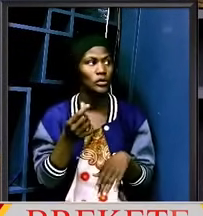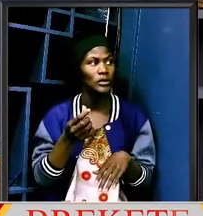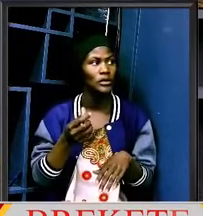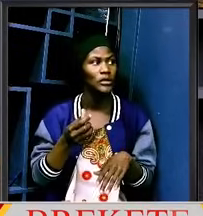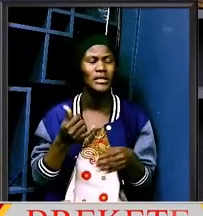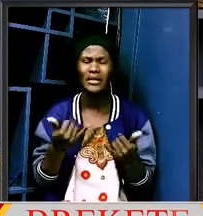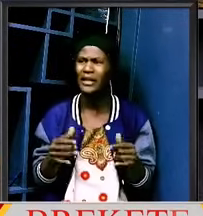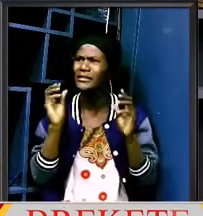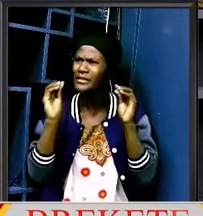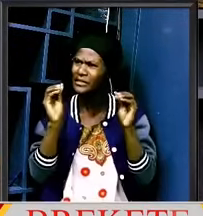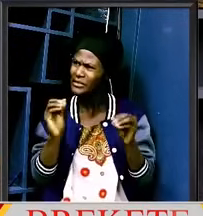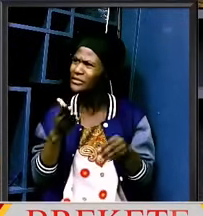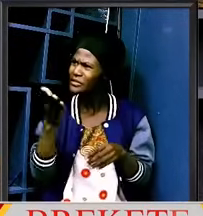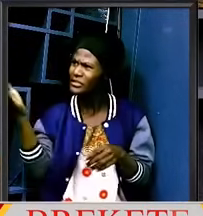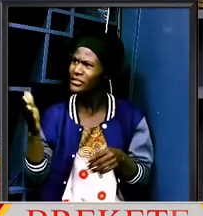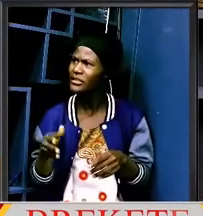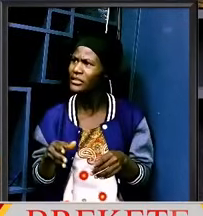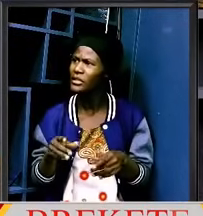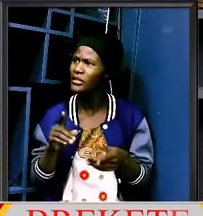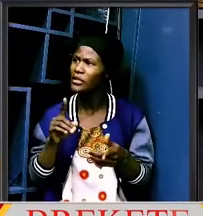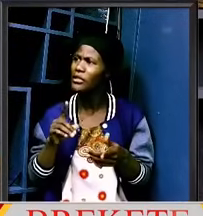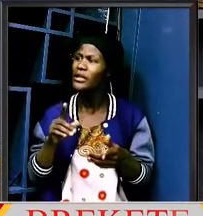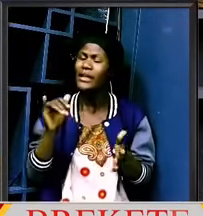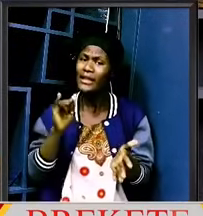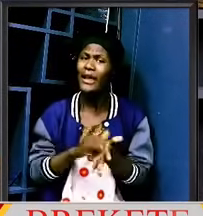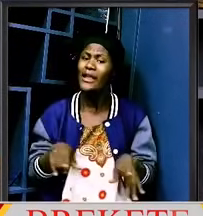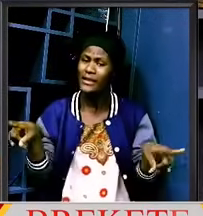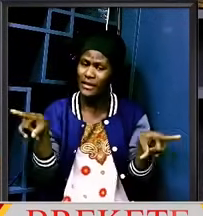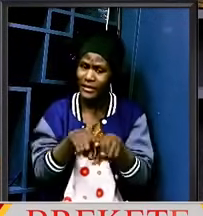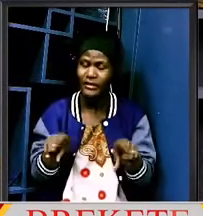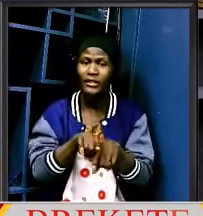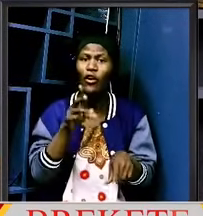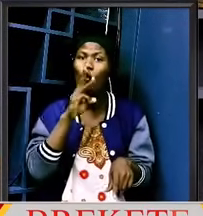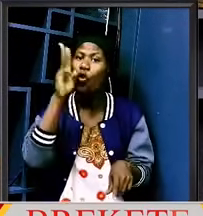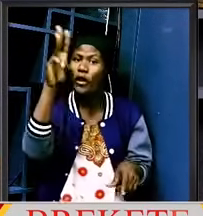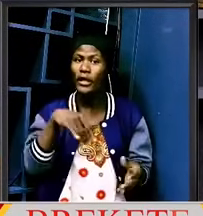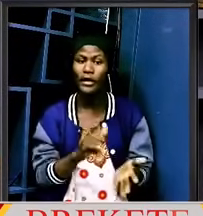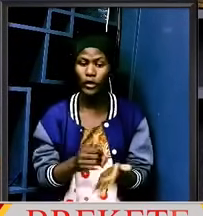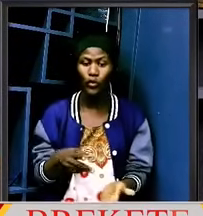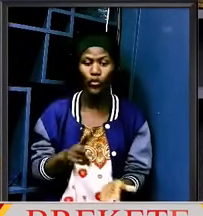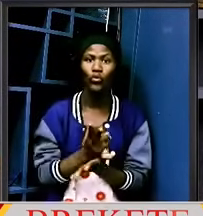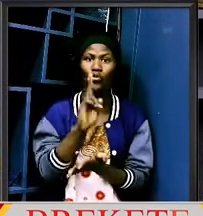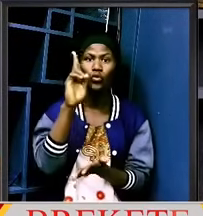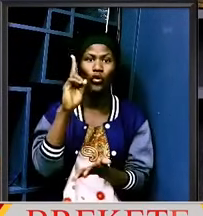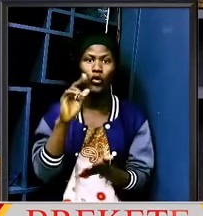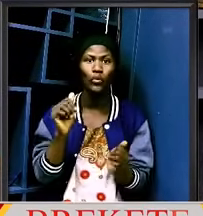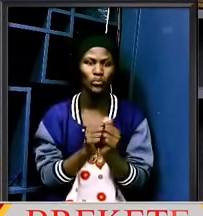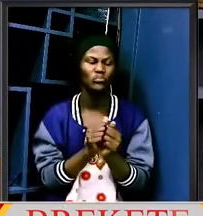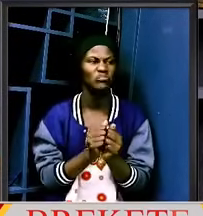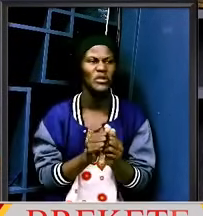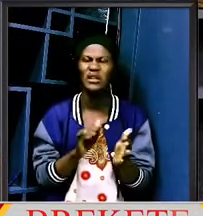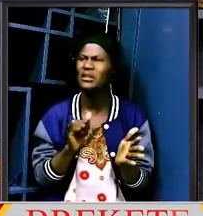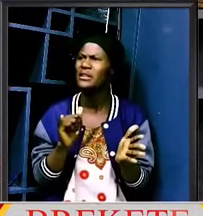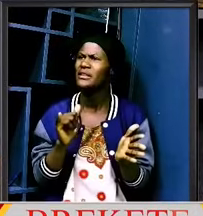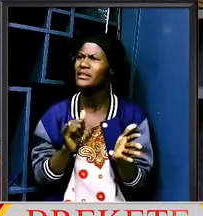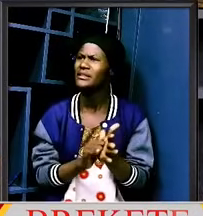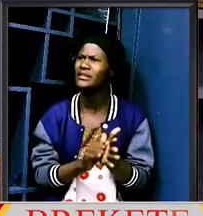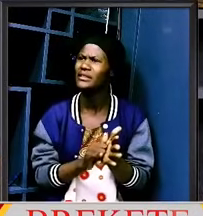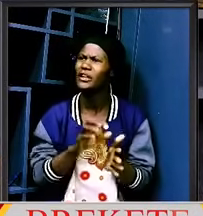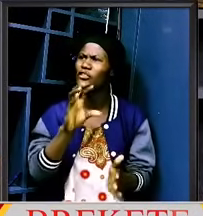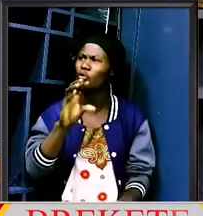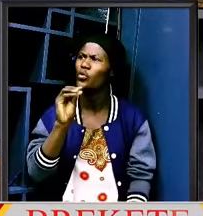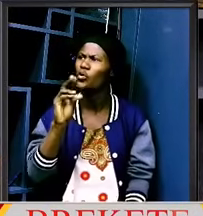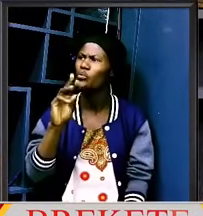Now they don't initiate them. Yes, sir. Now the kind of wickedness where they go take grow be that. Yes, sir. That such a community should